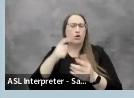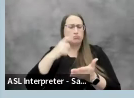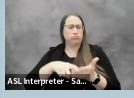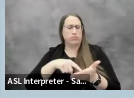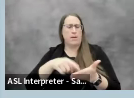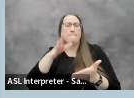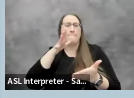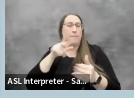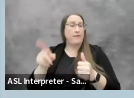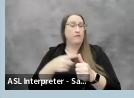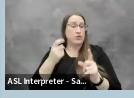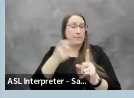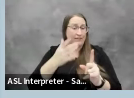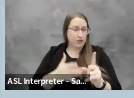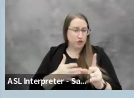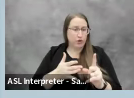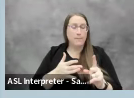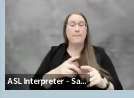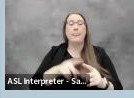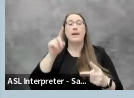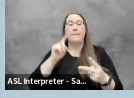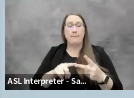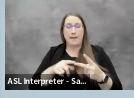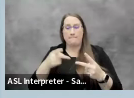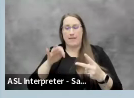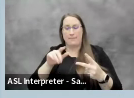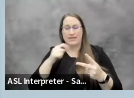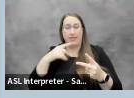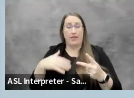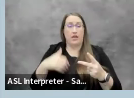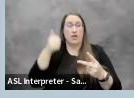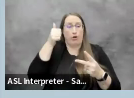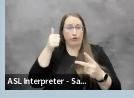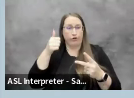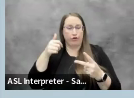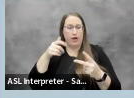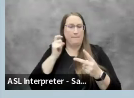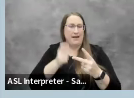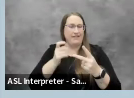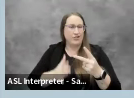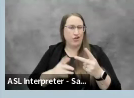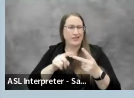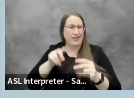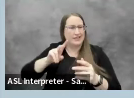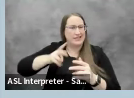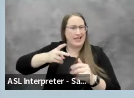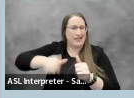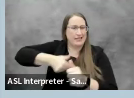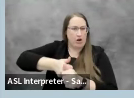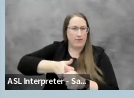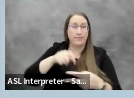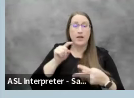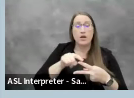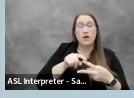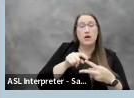beneficiary. However, Pamela indicated a younger beneficiary to be the secondary beneficiary. Pamela's mother, Stella, passed